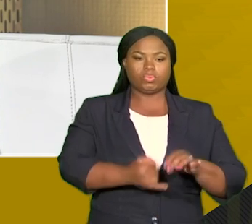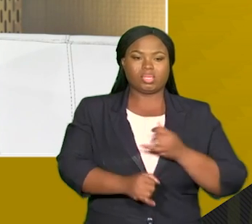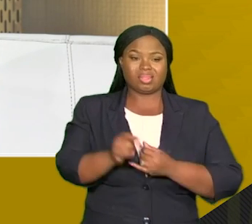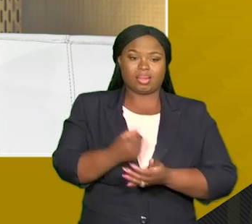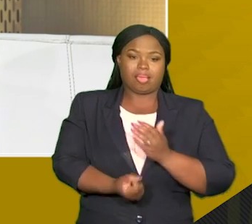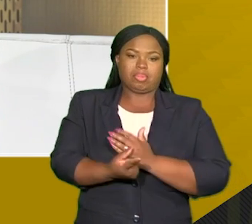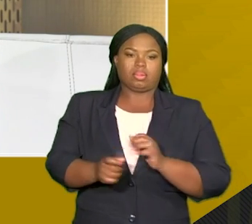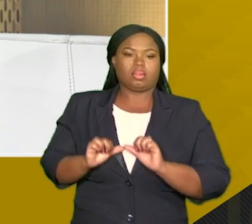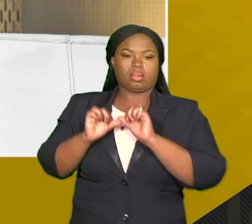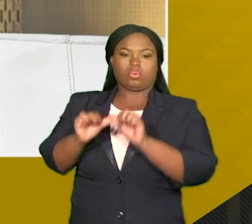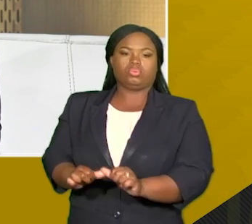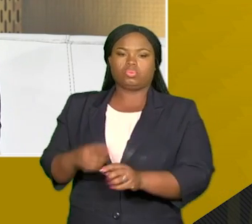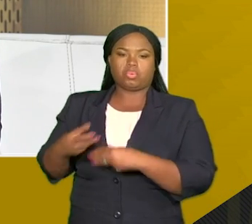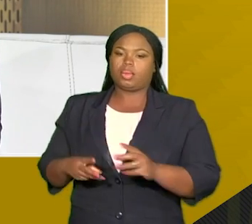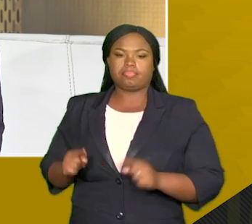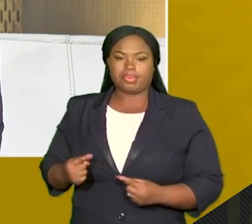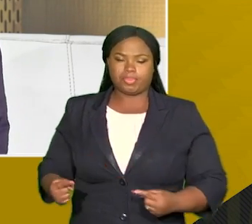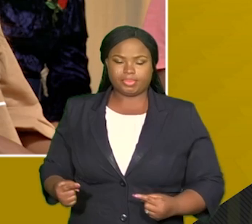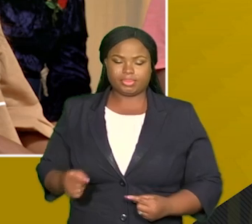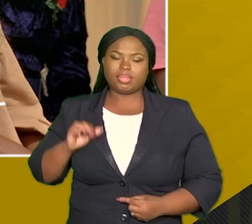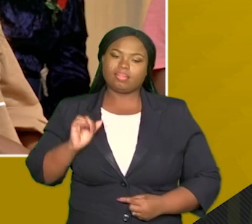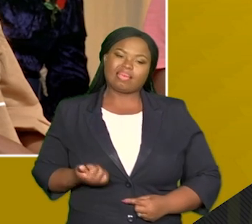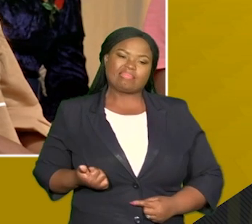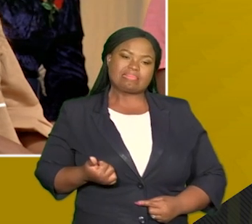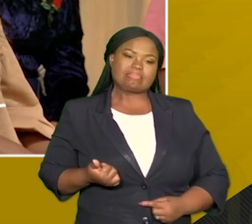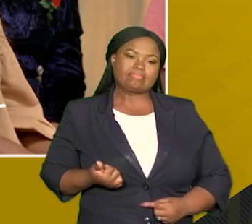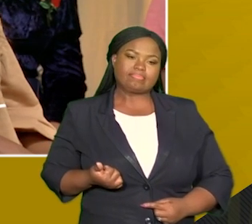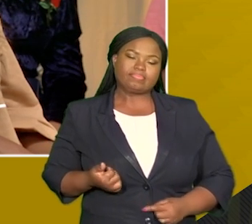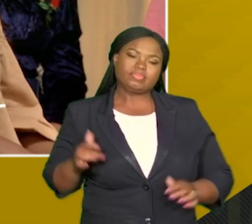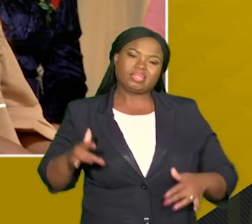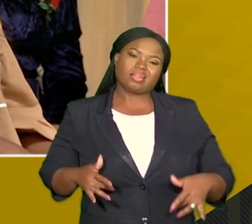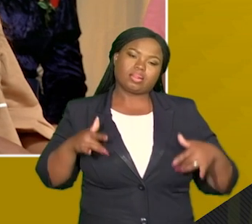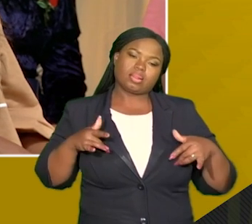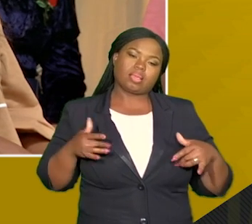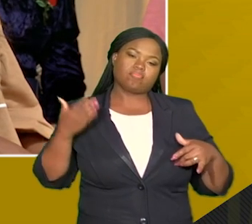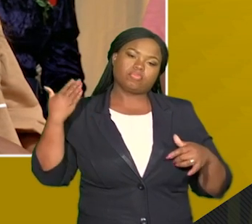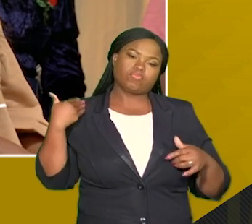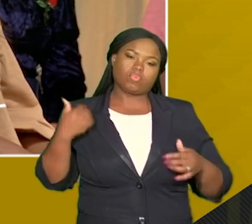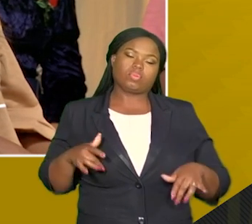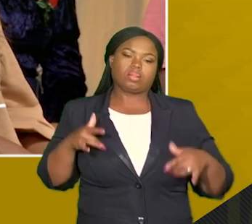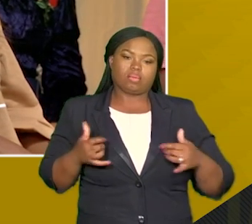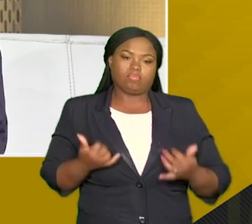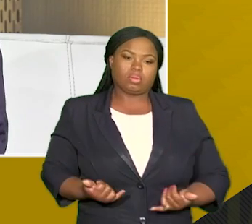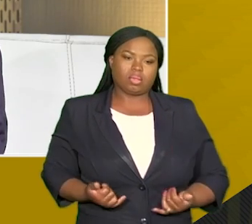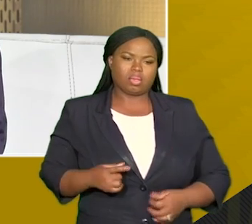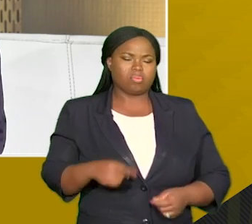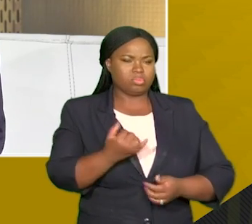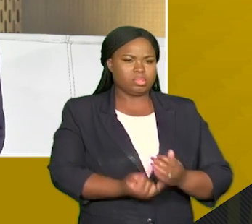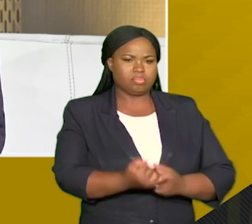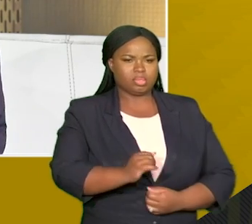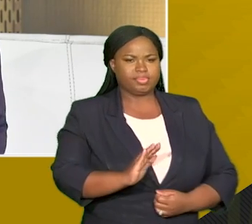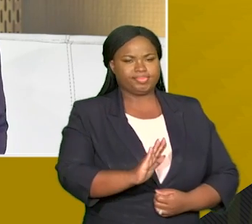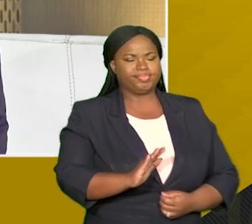cannot continue with their duty, what the how has their lifestyle been, what about their